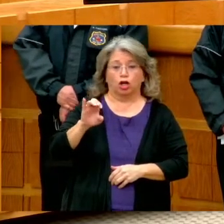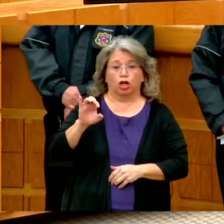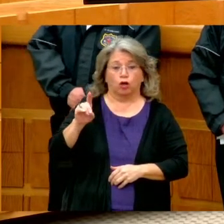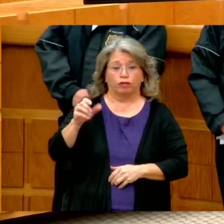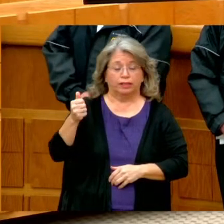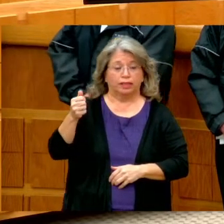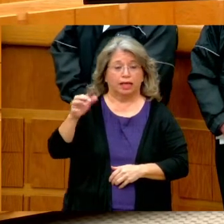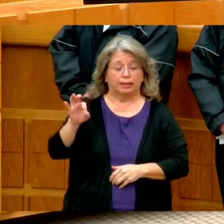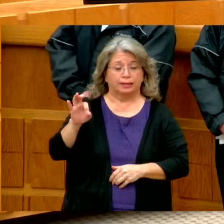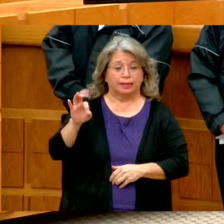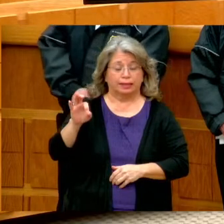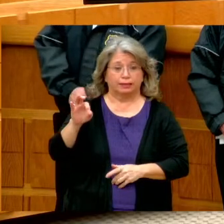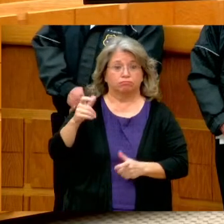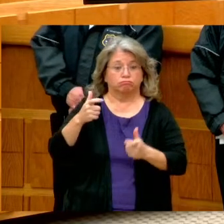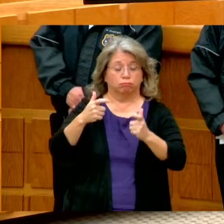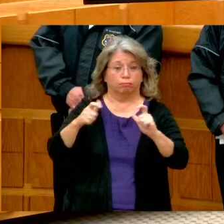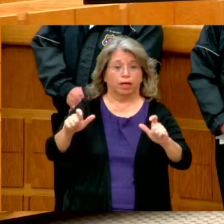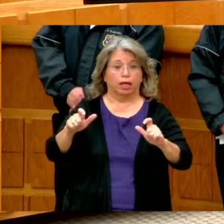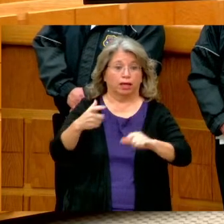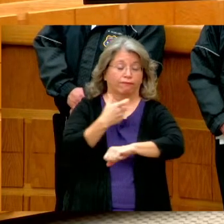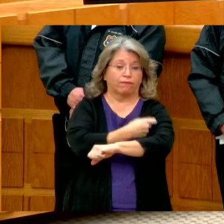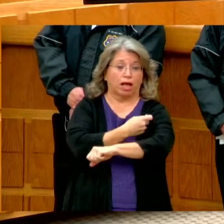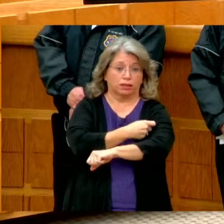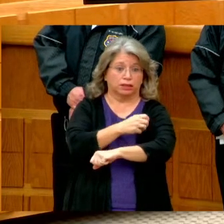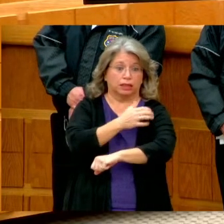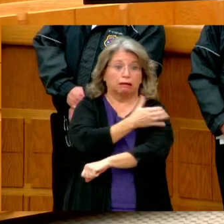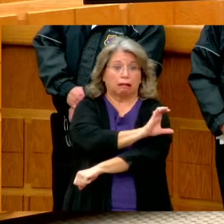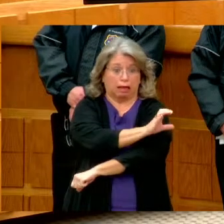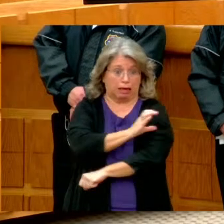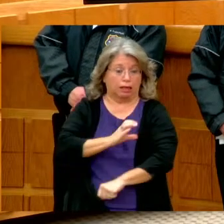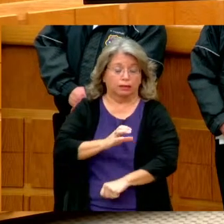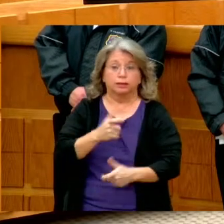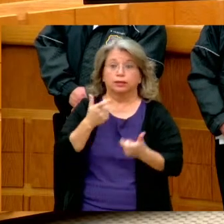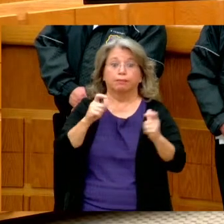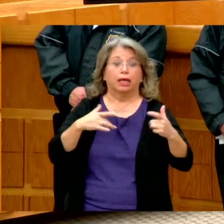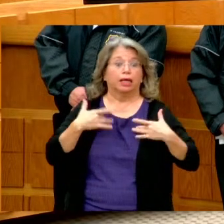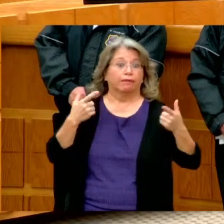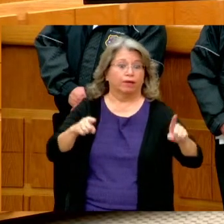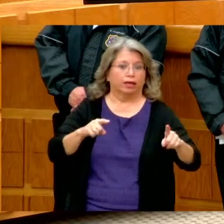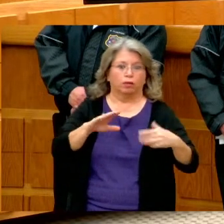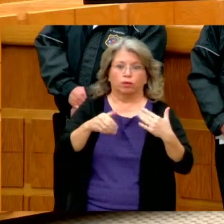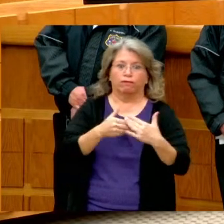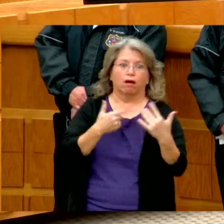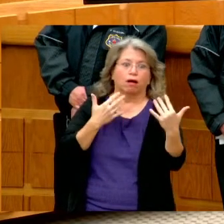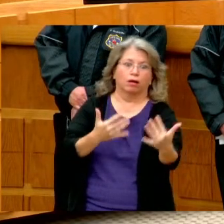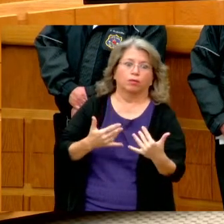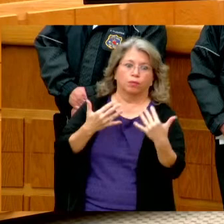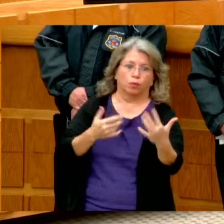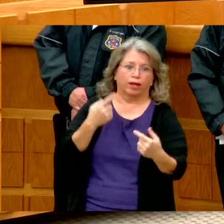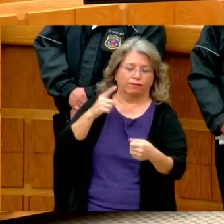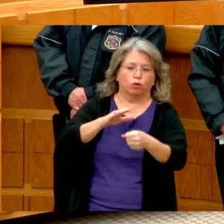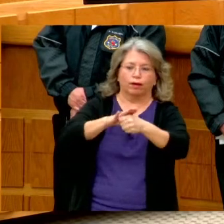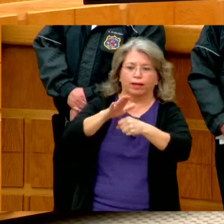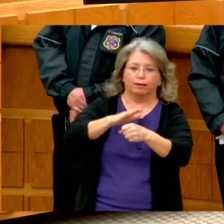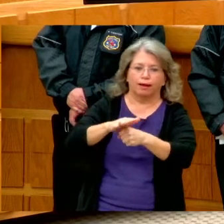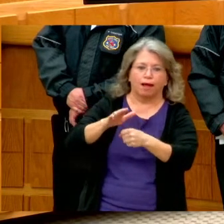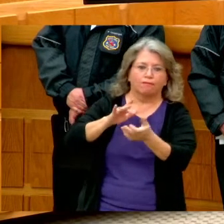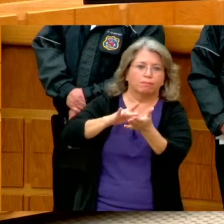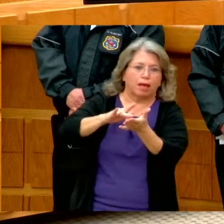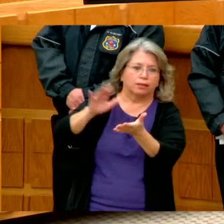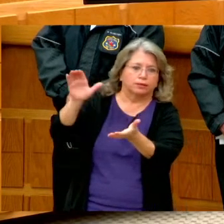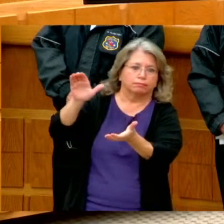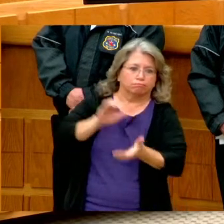it's the real deal. It's the big event that we've all been waiting for enough doses to be able to put